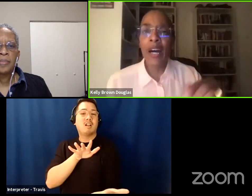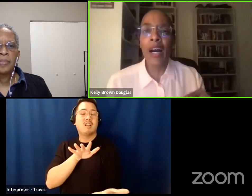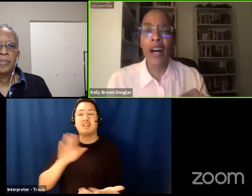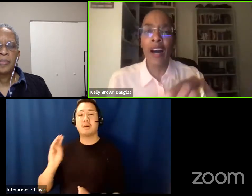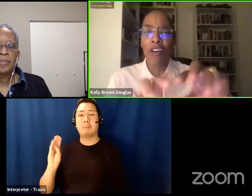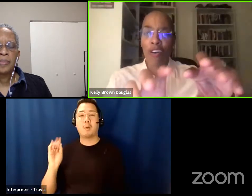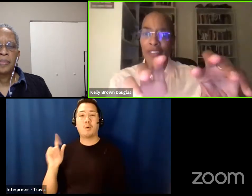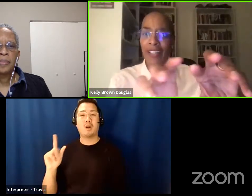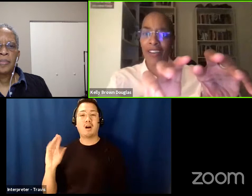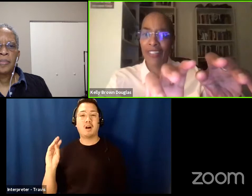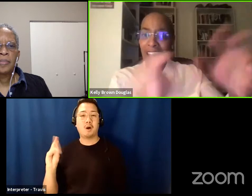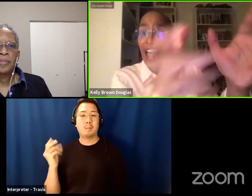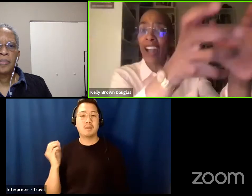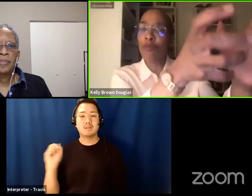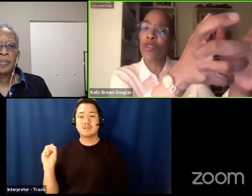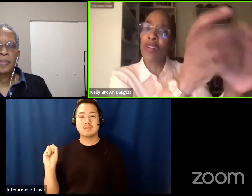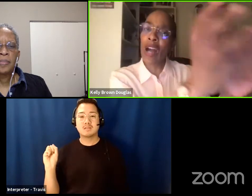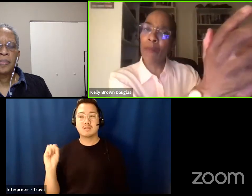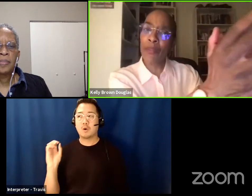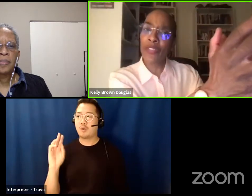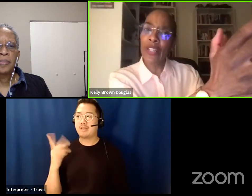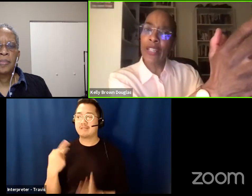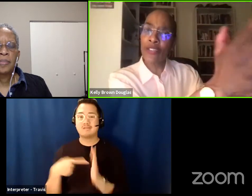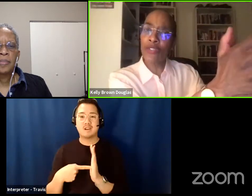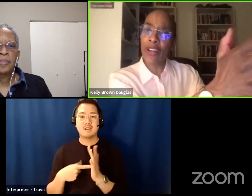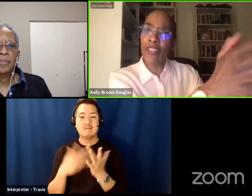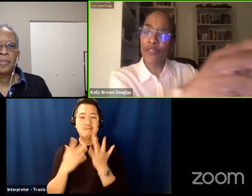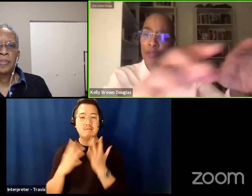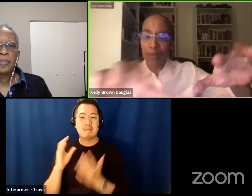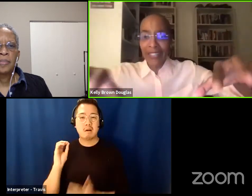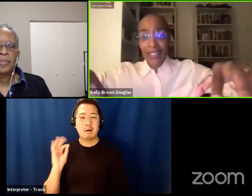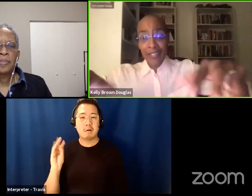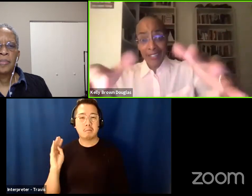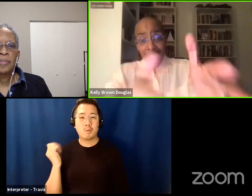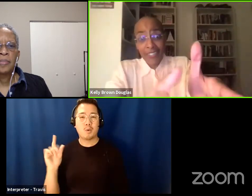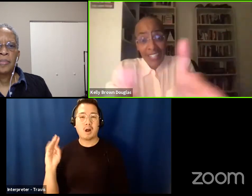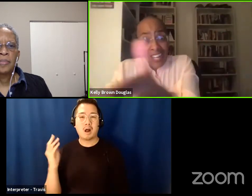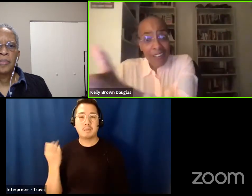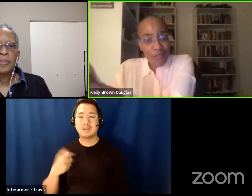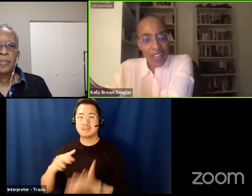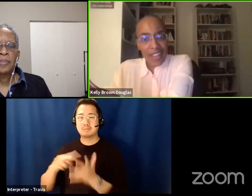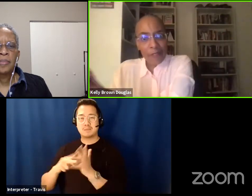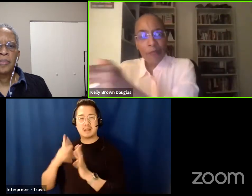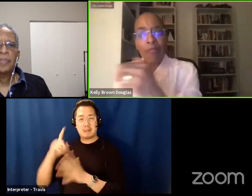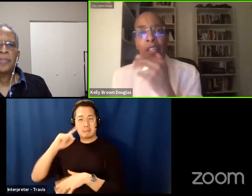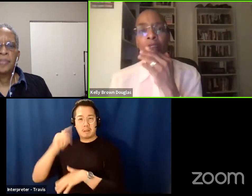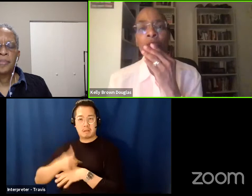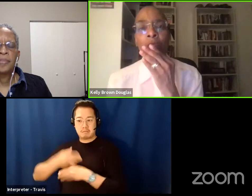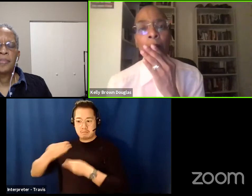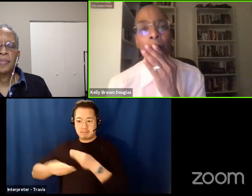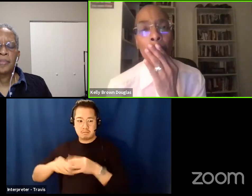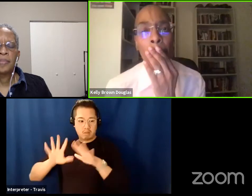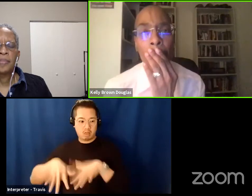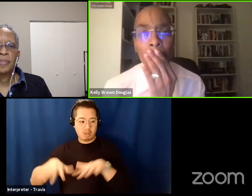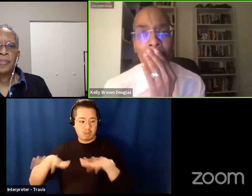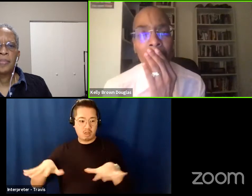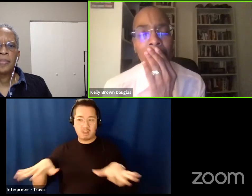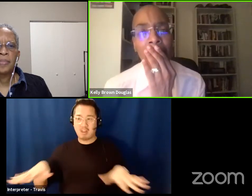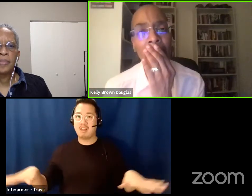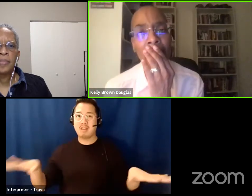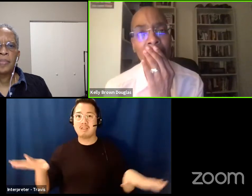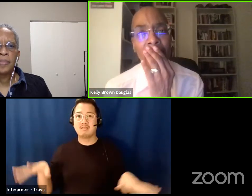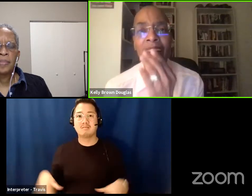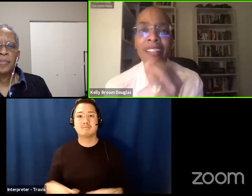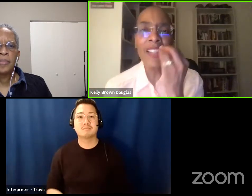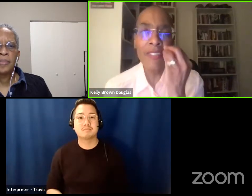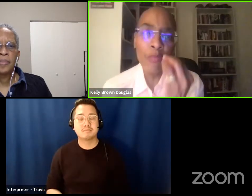compass or lack of moral compass is transferred, but think of that. And so,